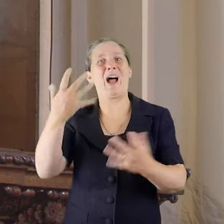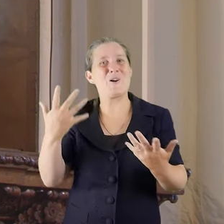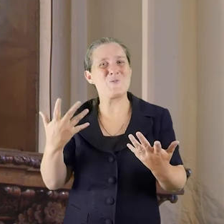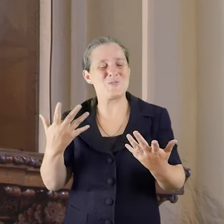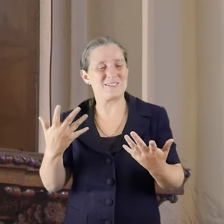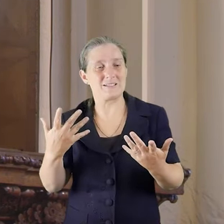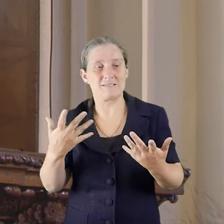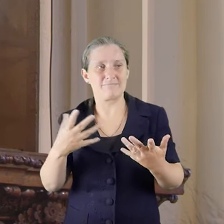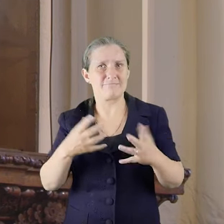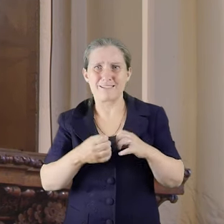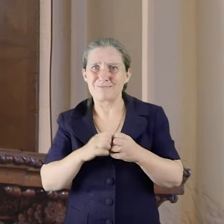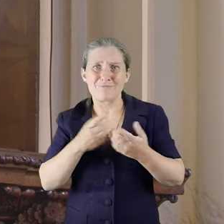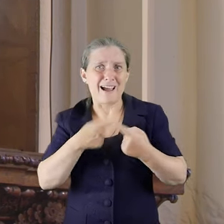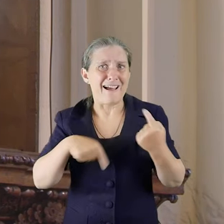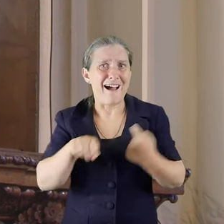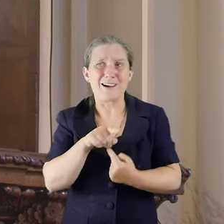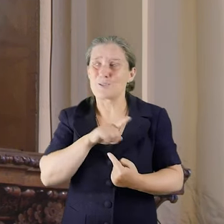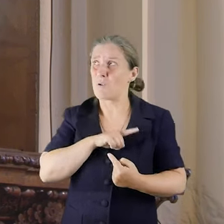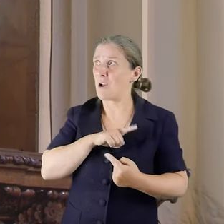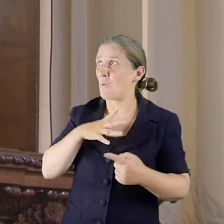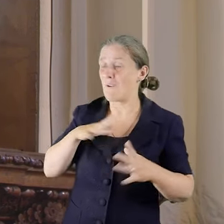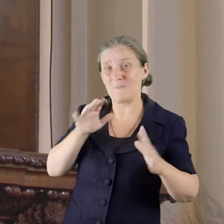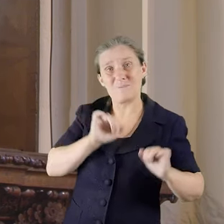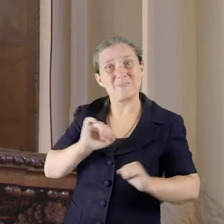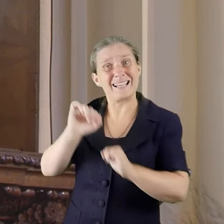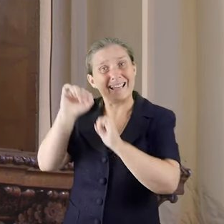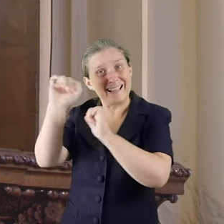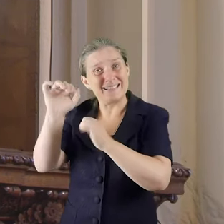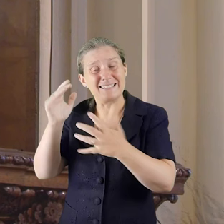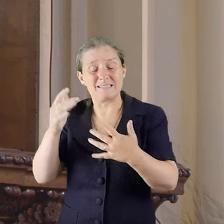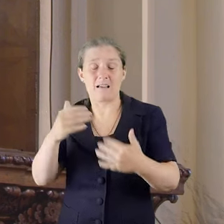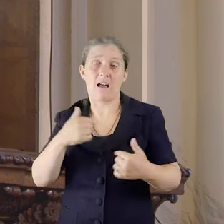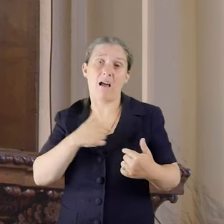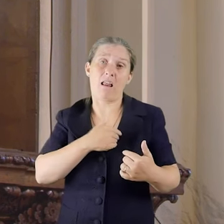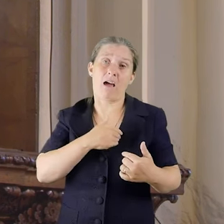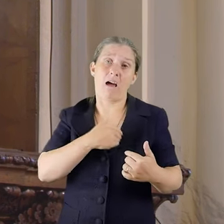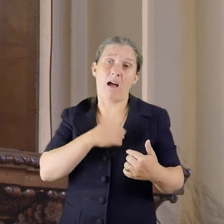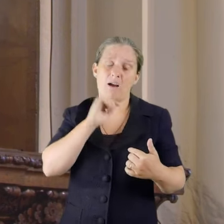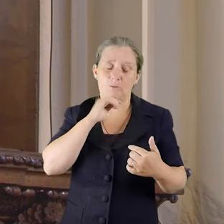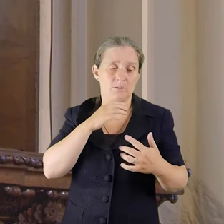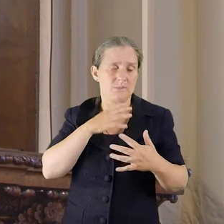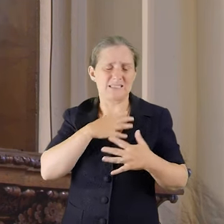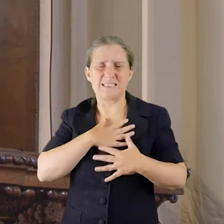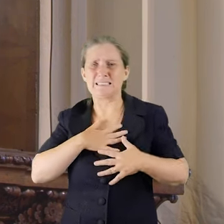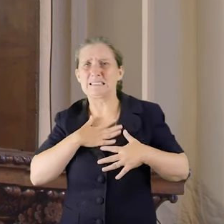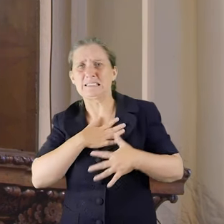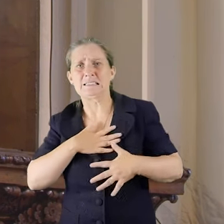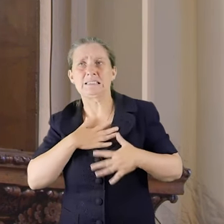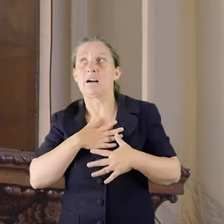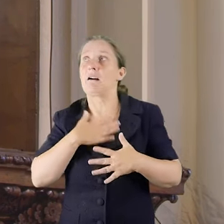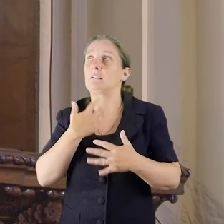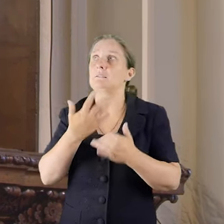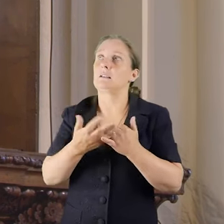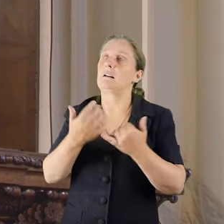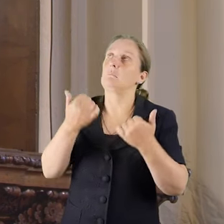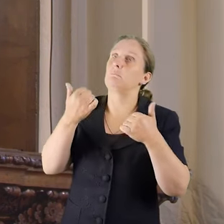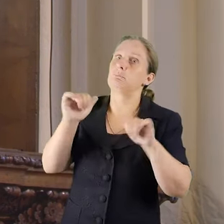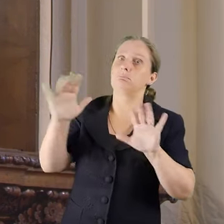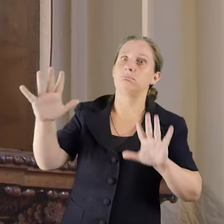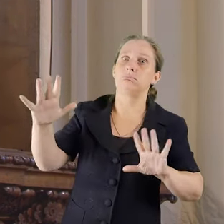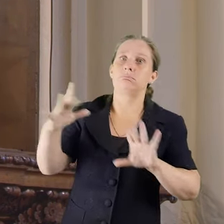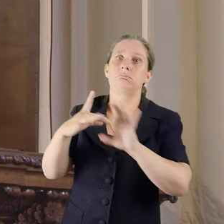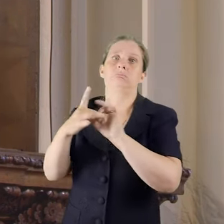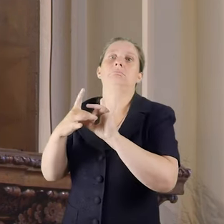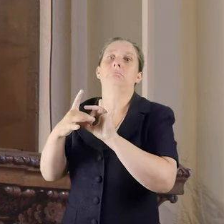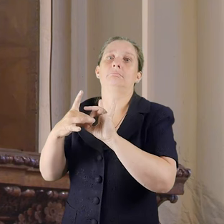He has made us for himself, and so, St. Augustine says, our hearts will be restless until they find their rest